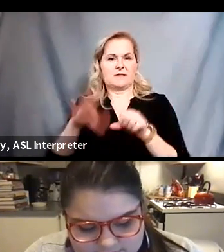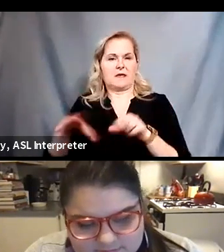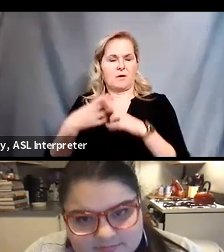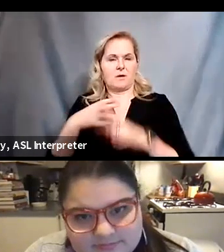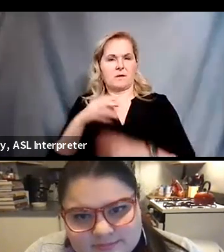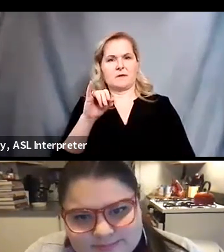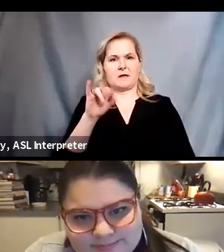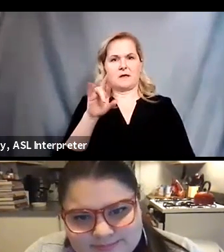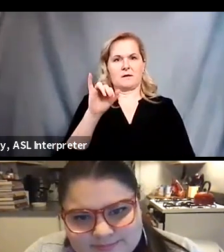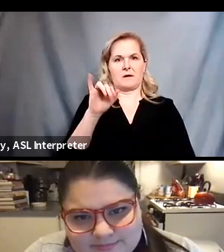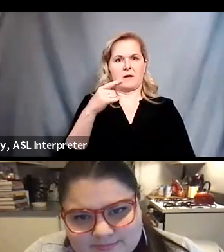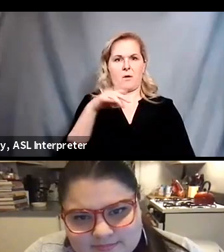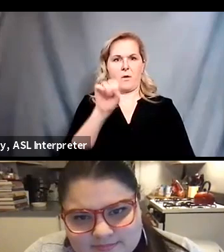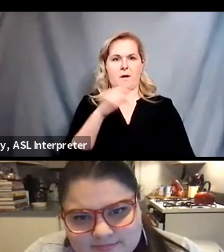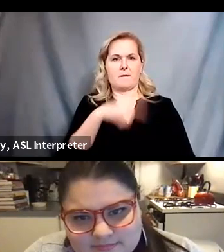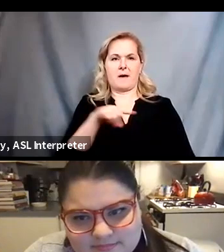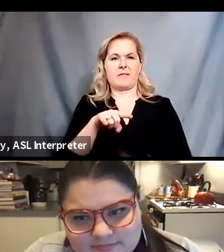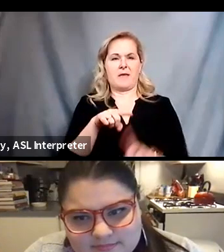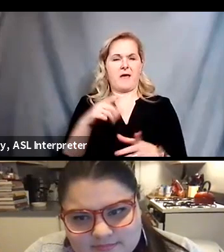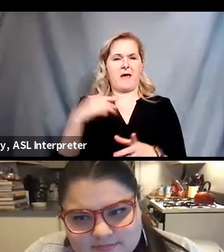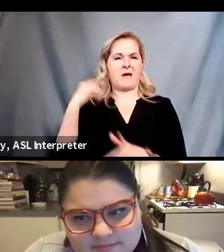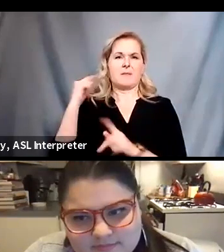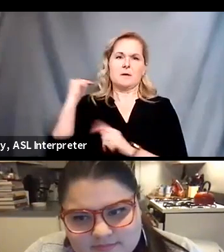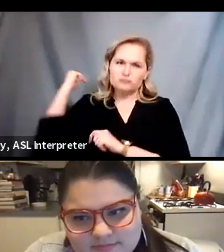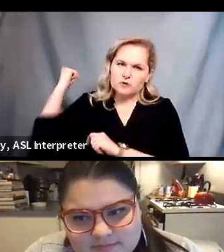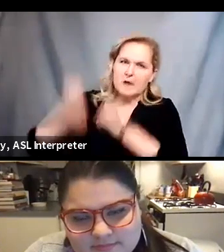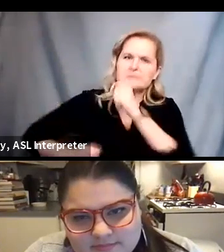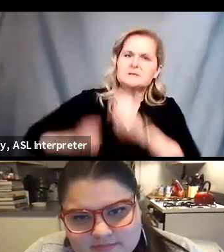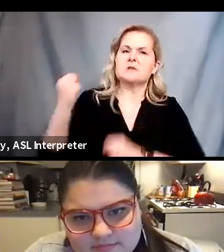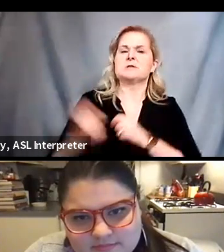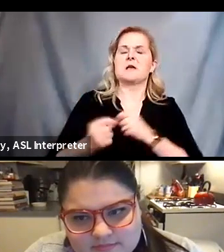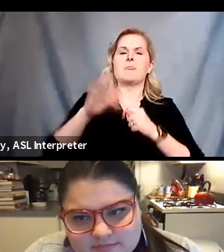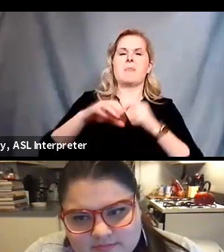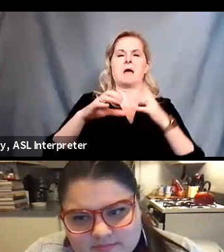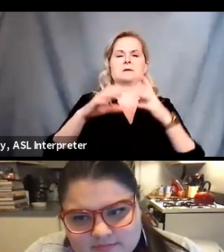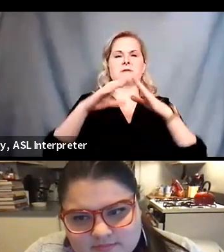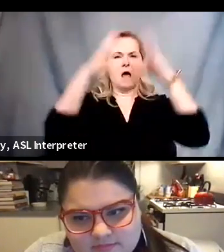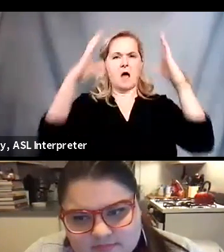had traditions, longhouse traditions, and had traditions